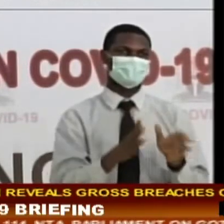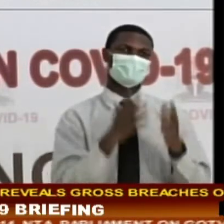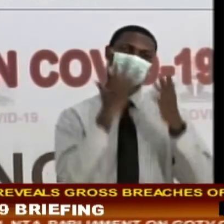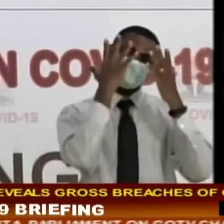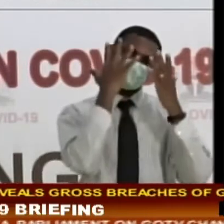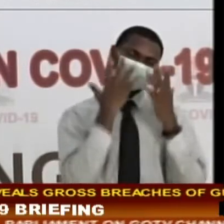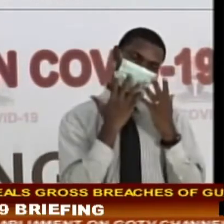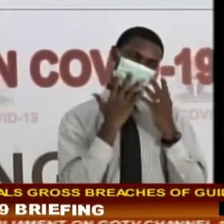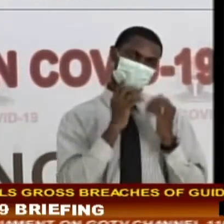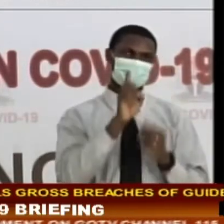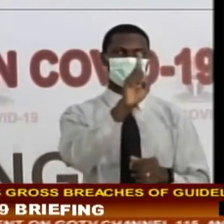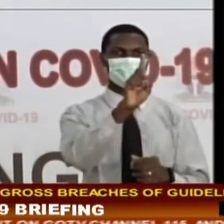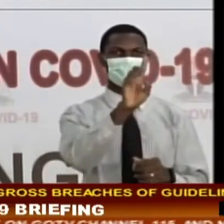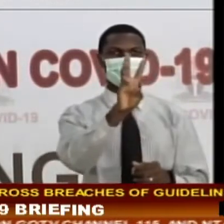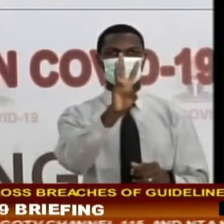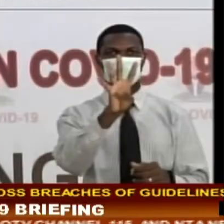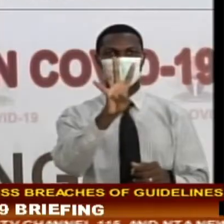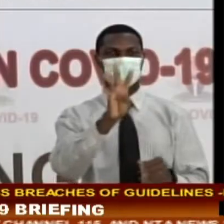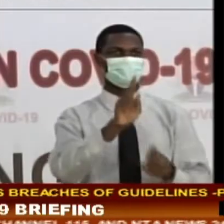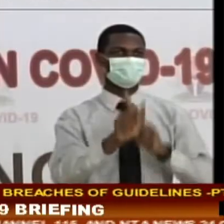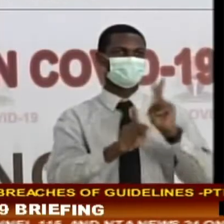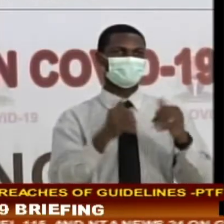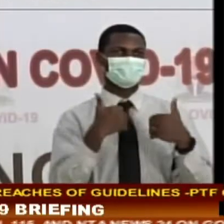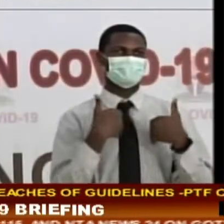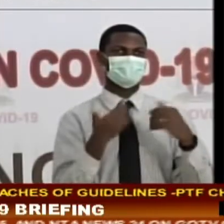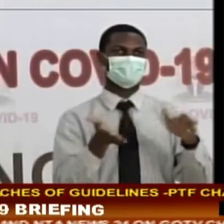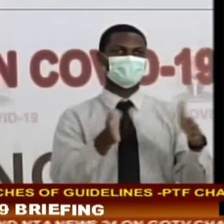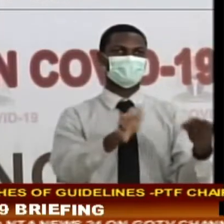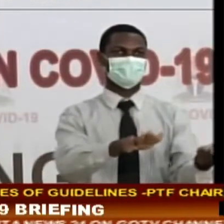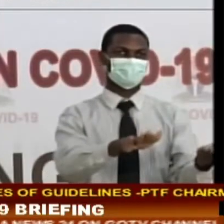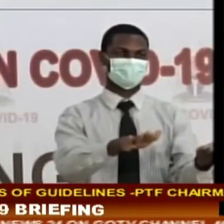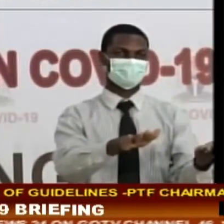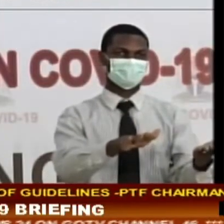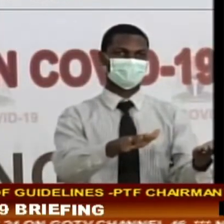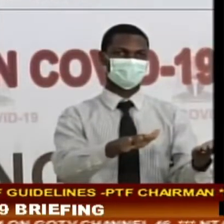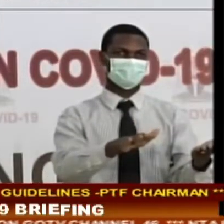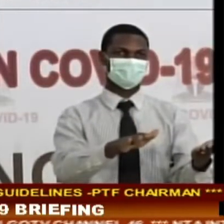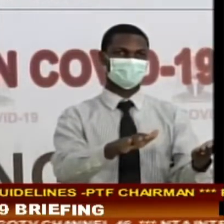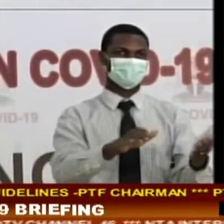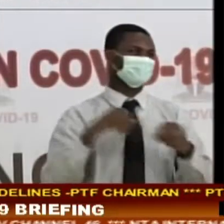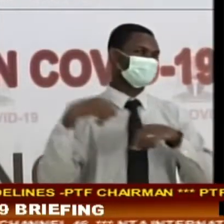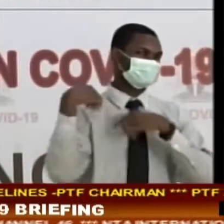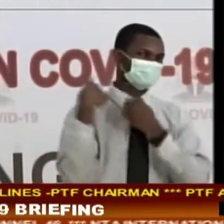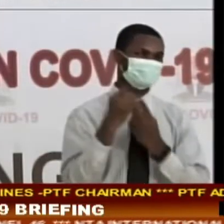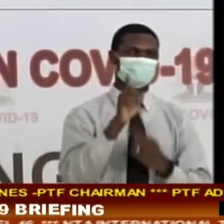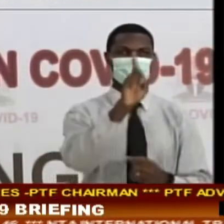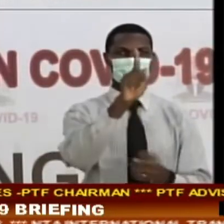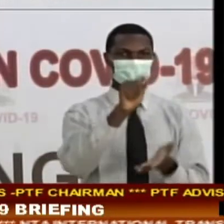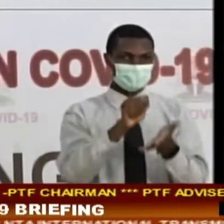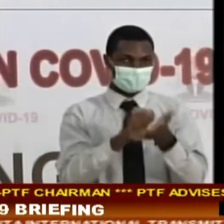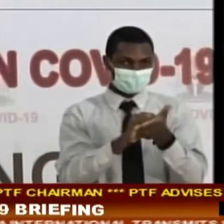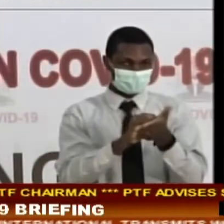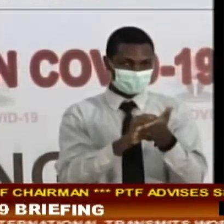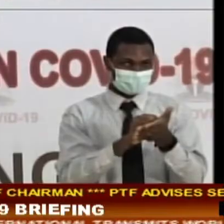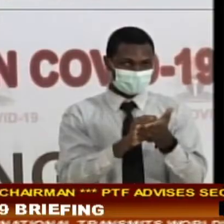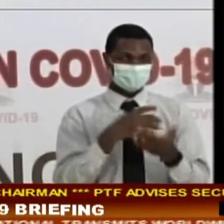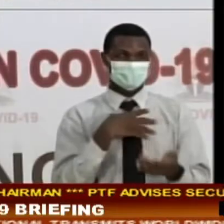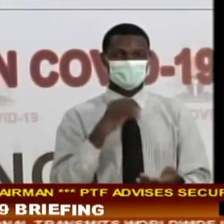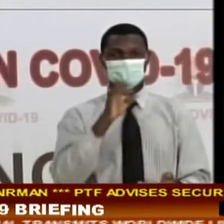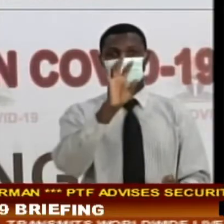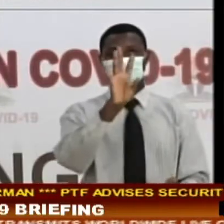of 164 fatalities so far 1,071 patients have been